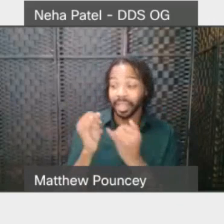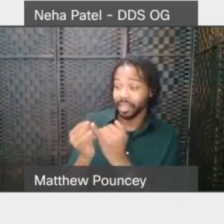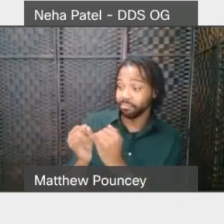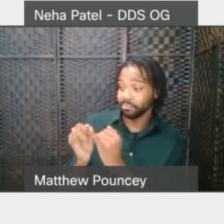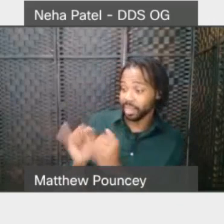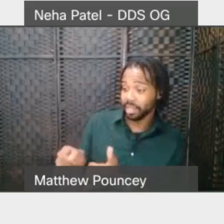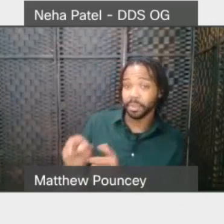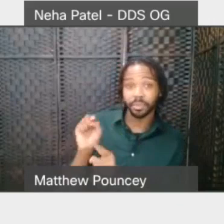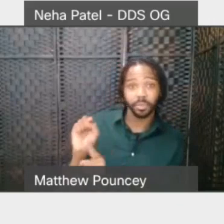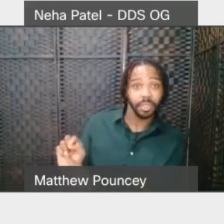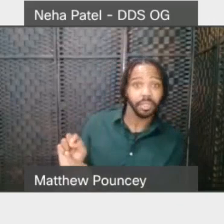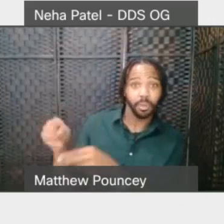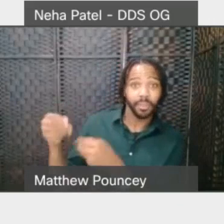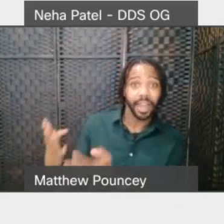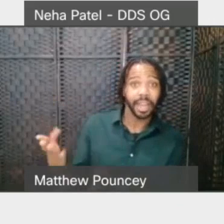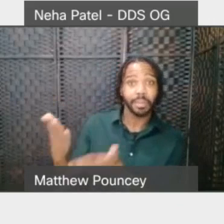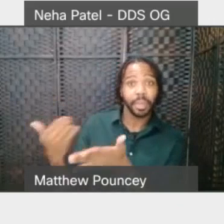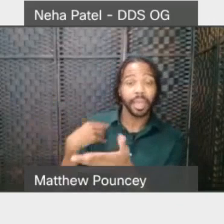more stringent requirements.